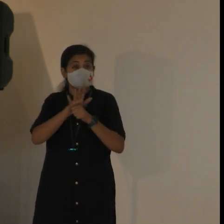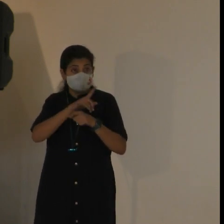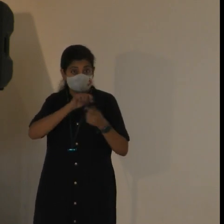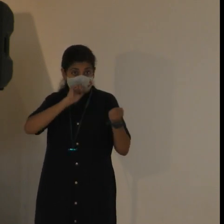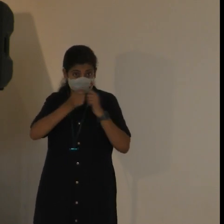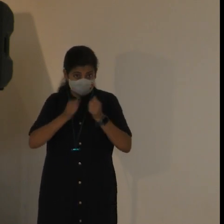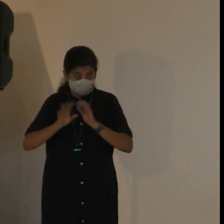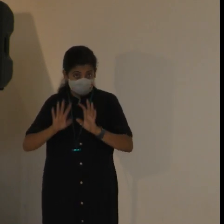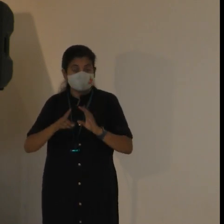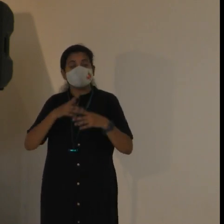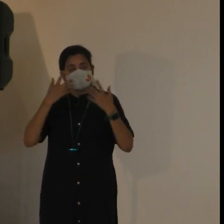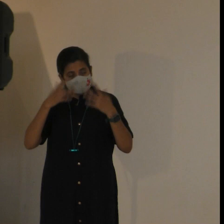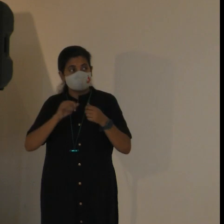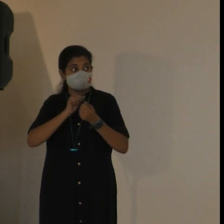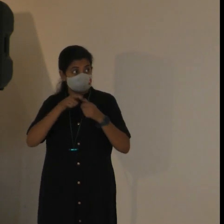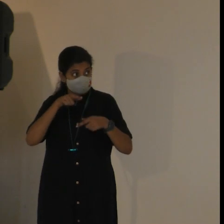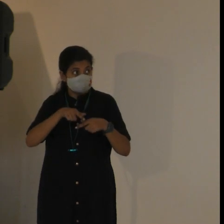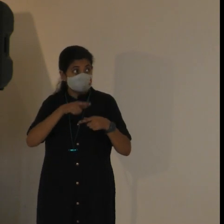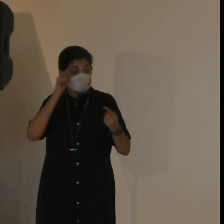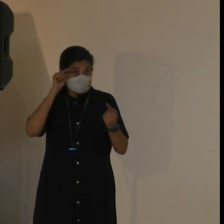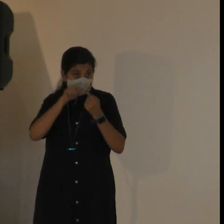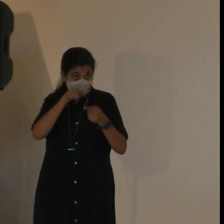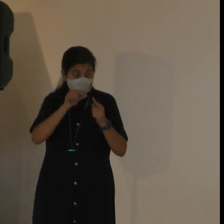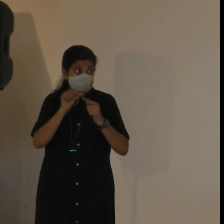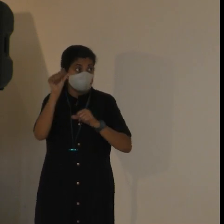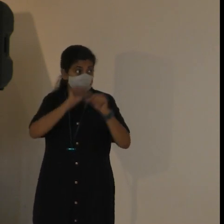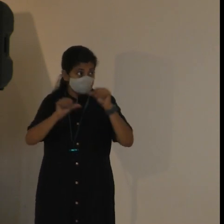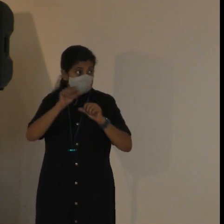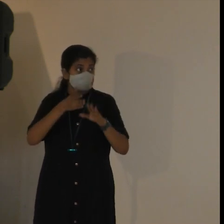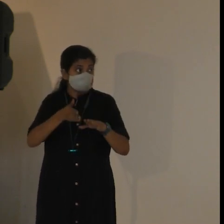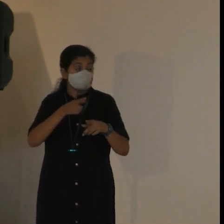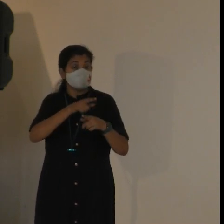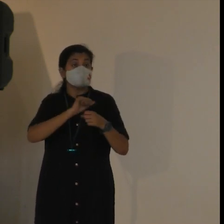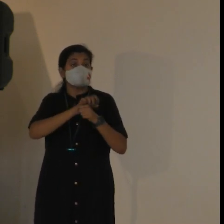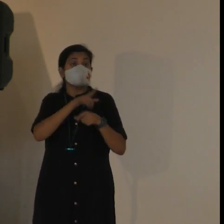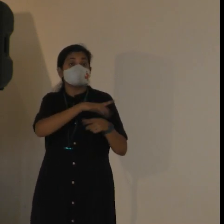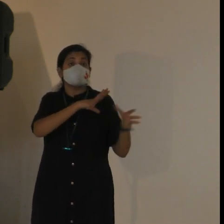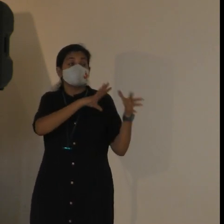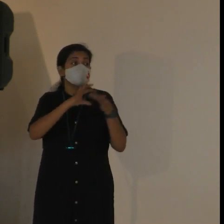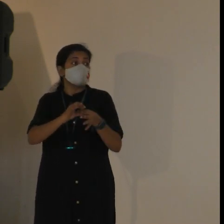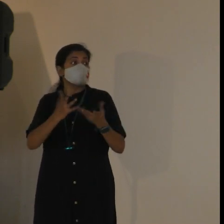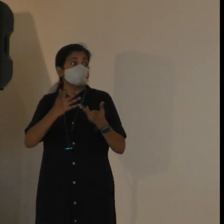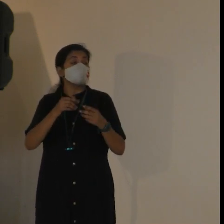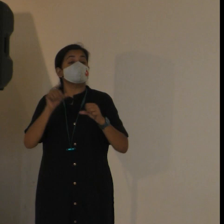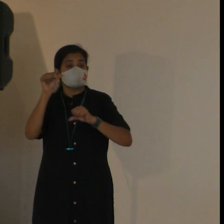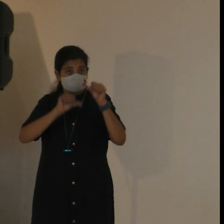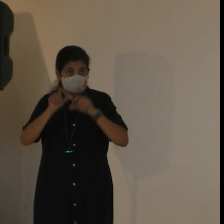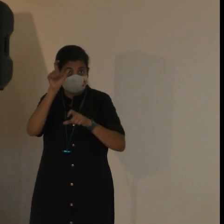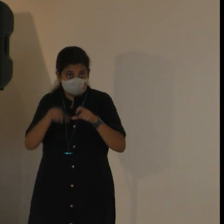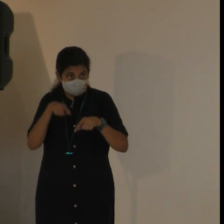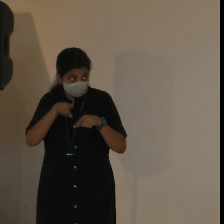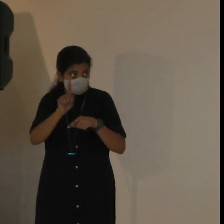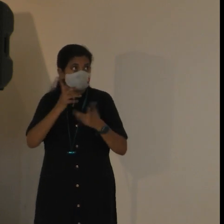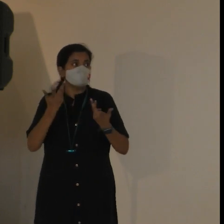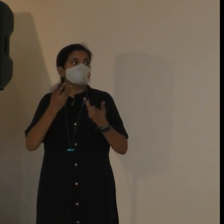if it did change anything, for these aspects of the projects, and what did the pandemic change for us as researchers that are